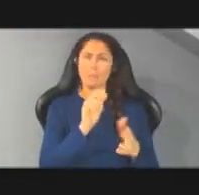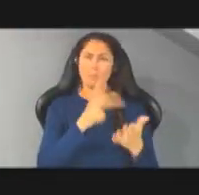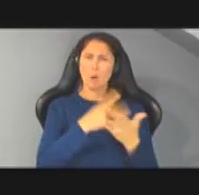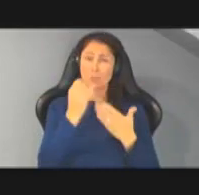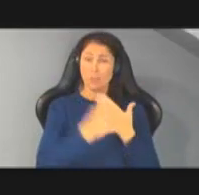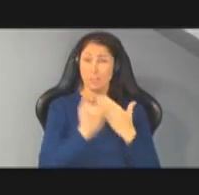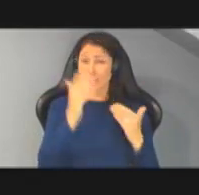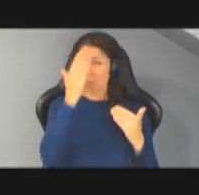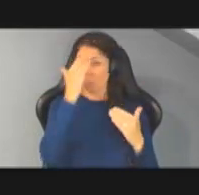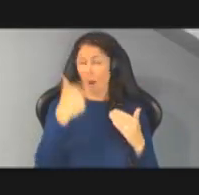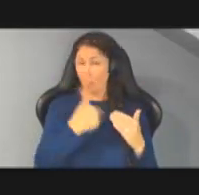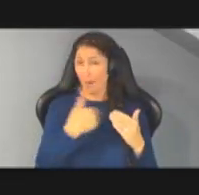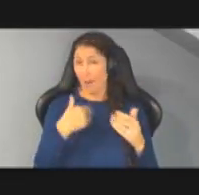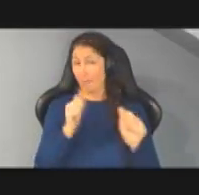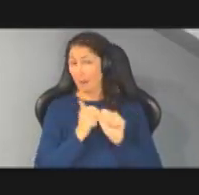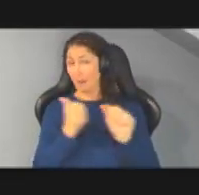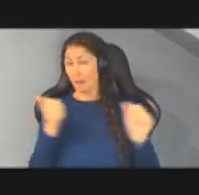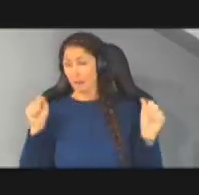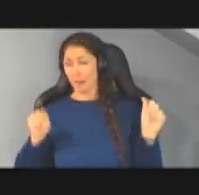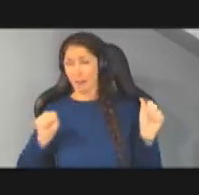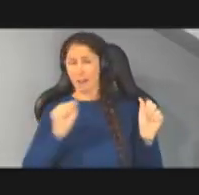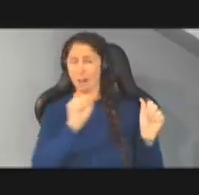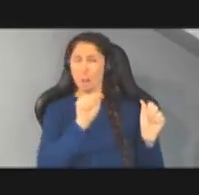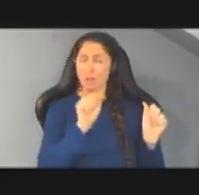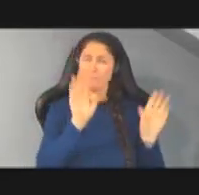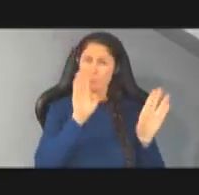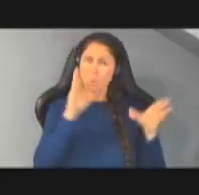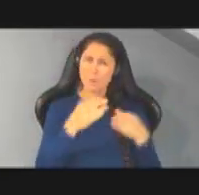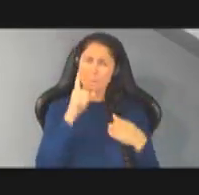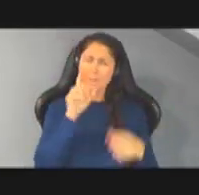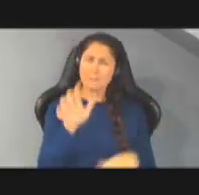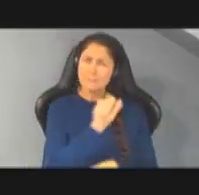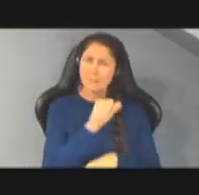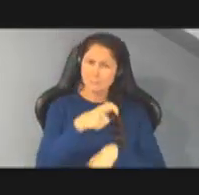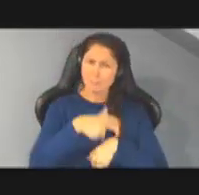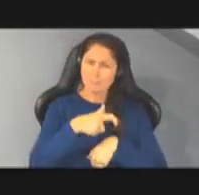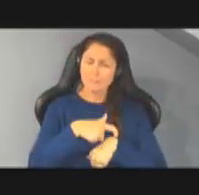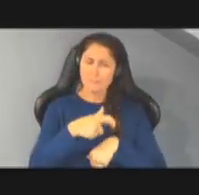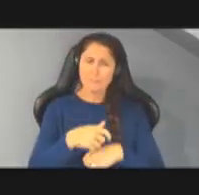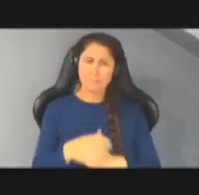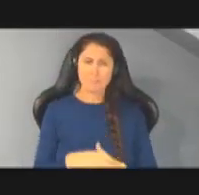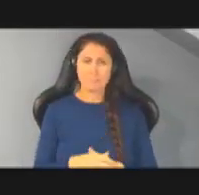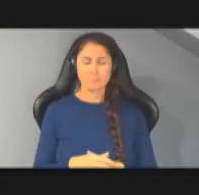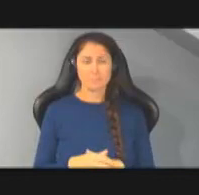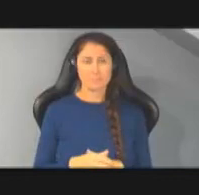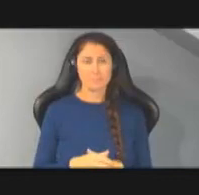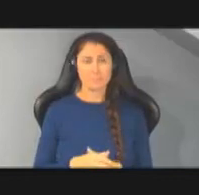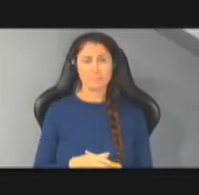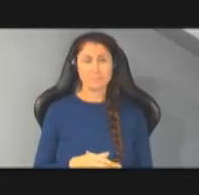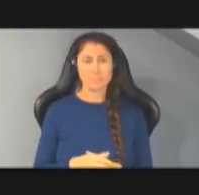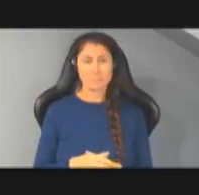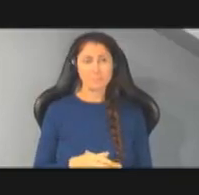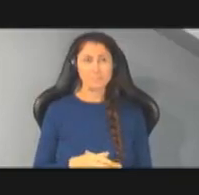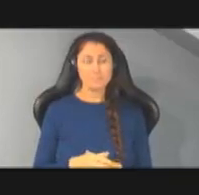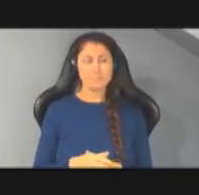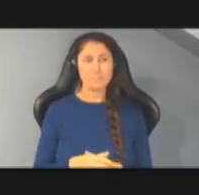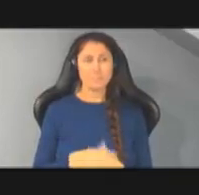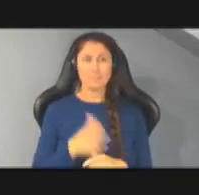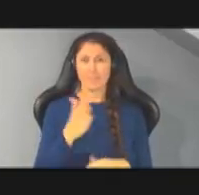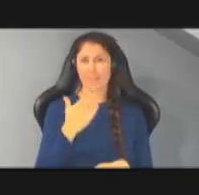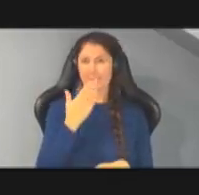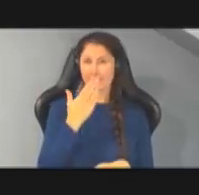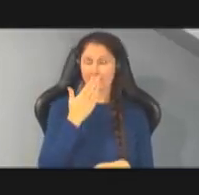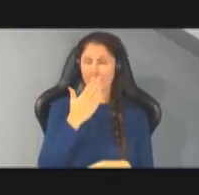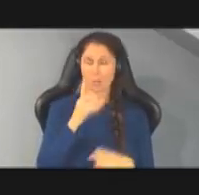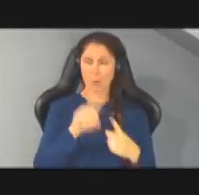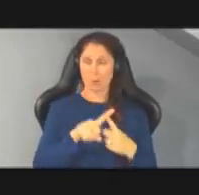have a backlog that we're trying to focus on because they do take a lot of time um and then thank you for letting me get that out of my